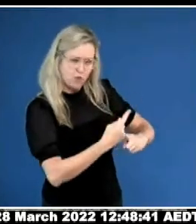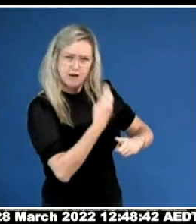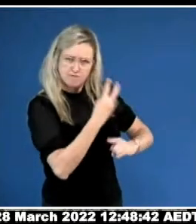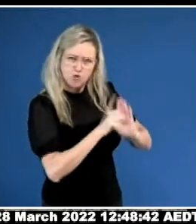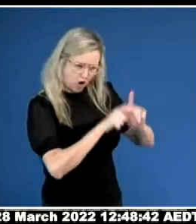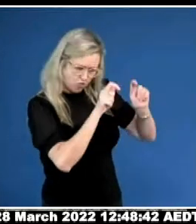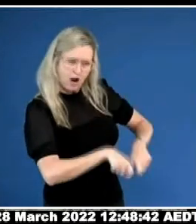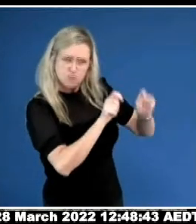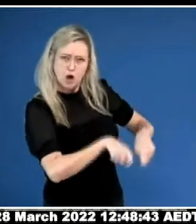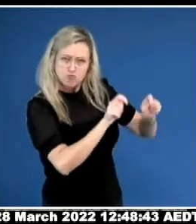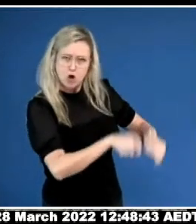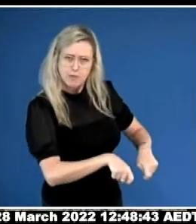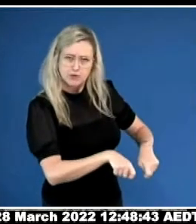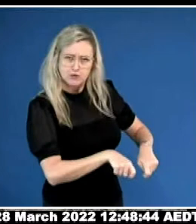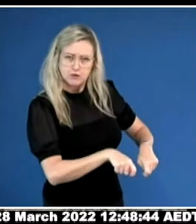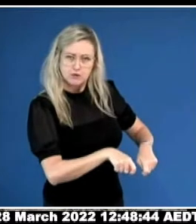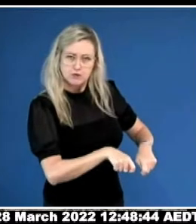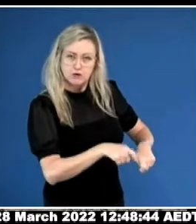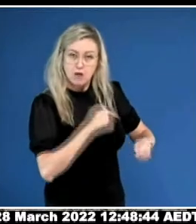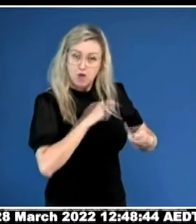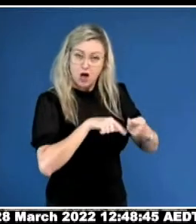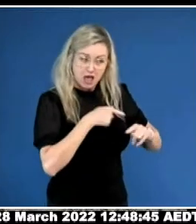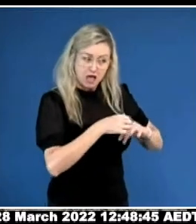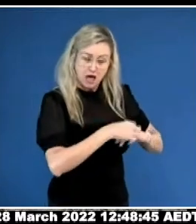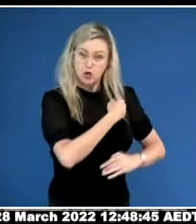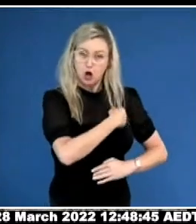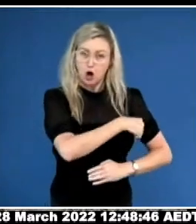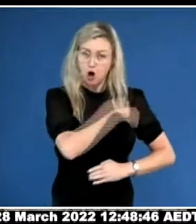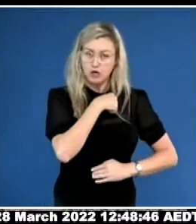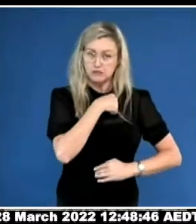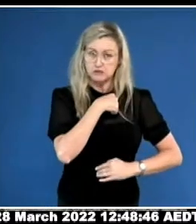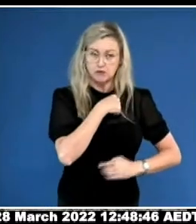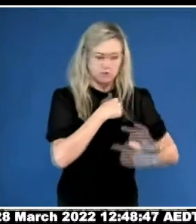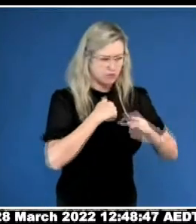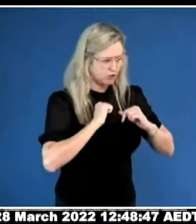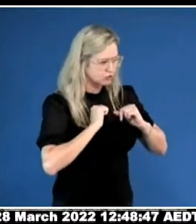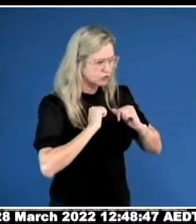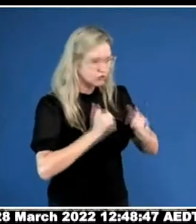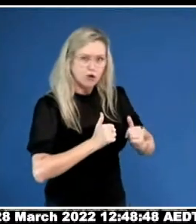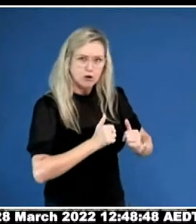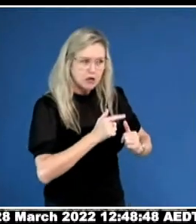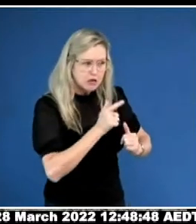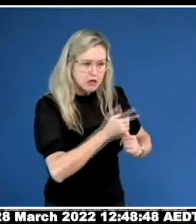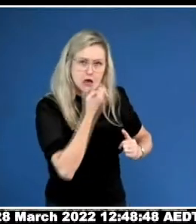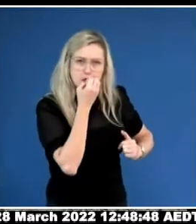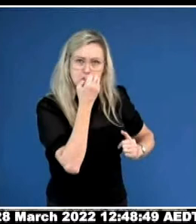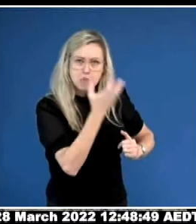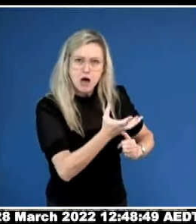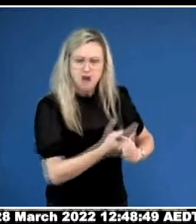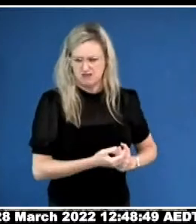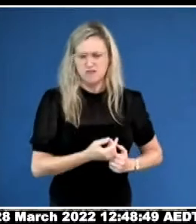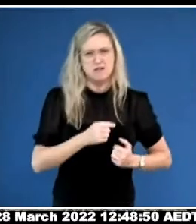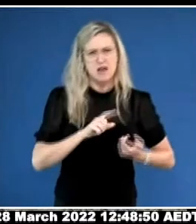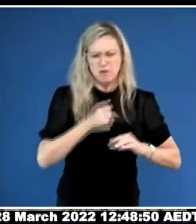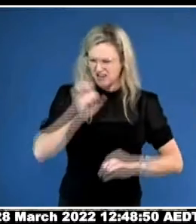and he was honest. He told them straight out. I was absolutely shocked. He fessed up. He said, all husbands do this. Men